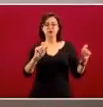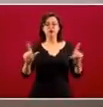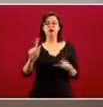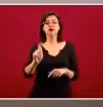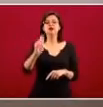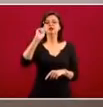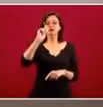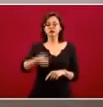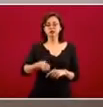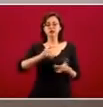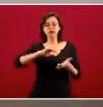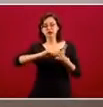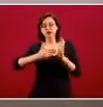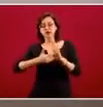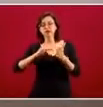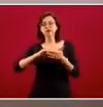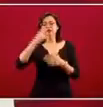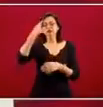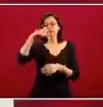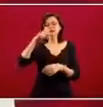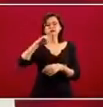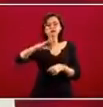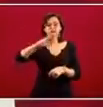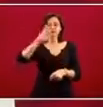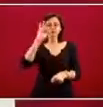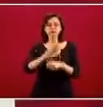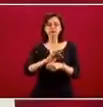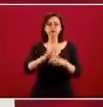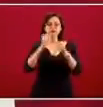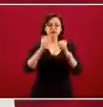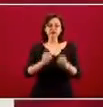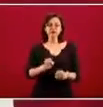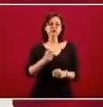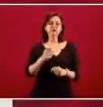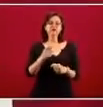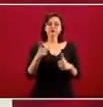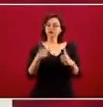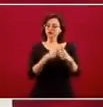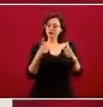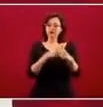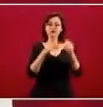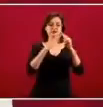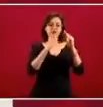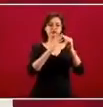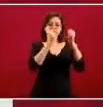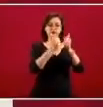avoid attending physically to the hospital unless it is necessary.